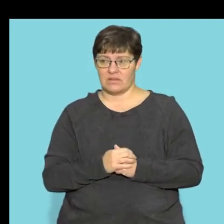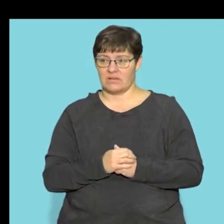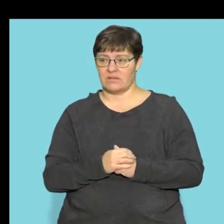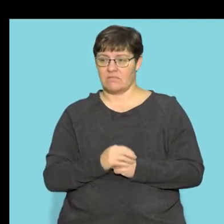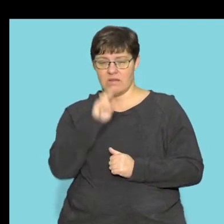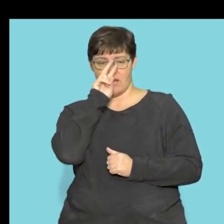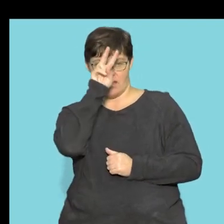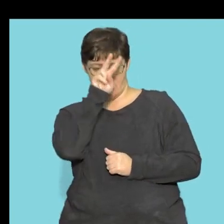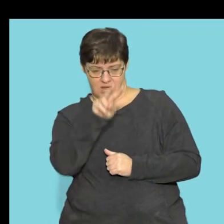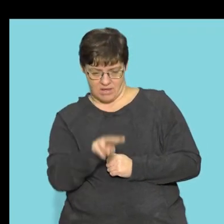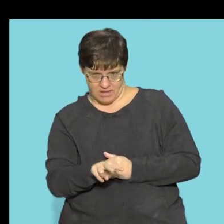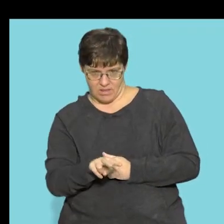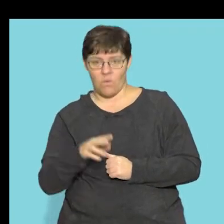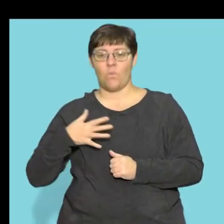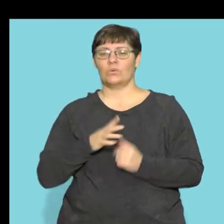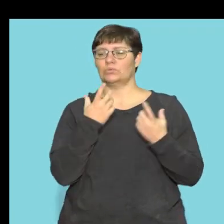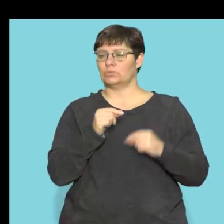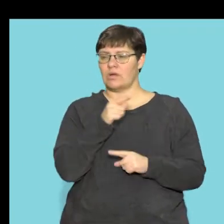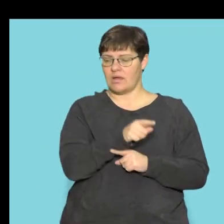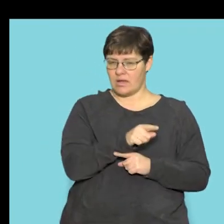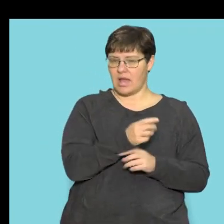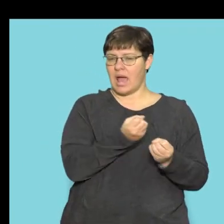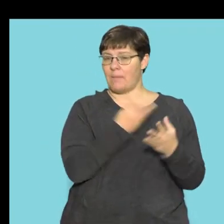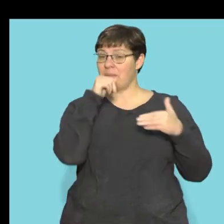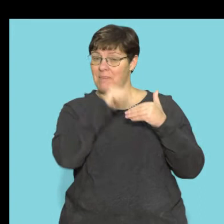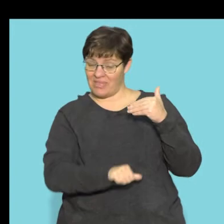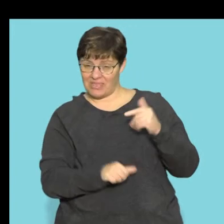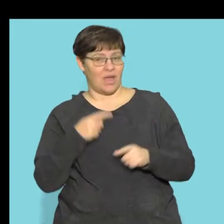first quickly need to look at what they wanted us to do. This,